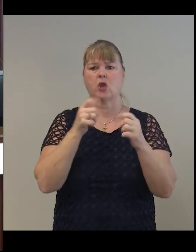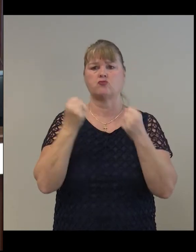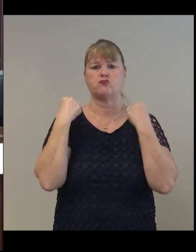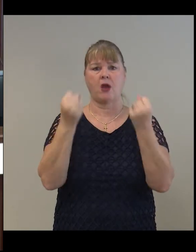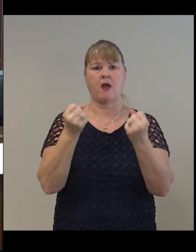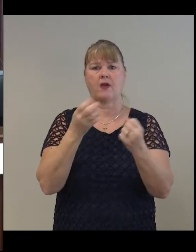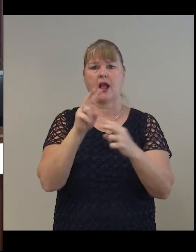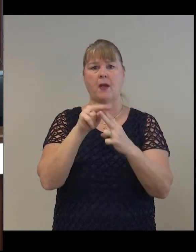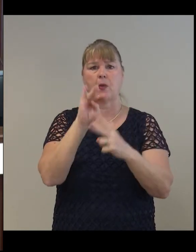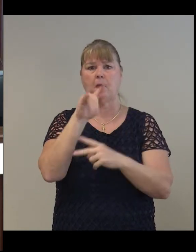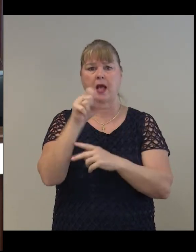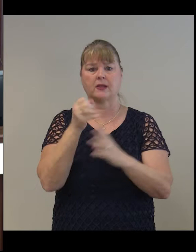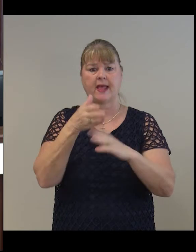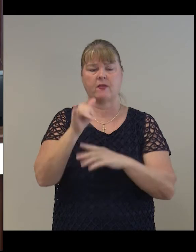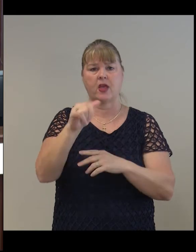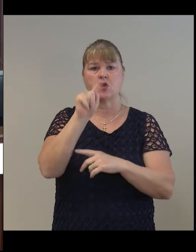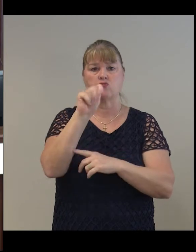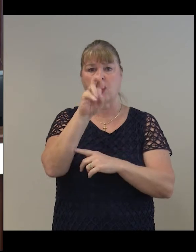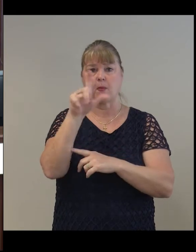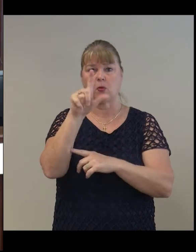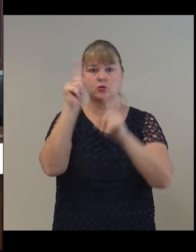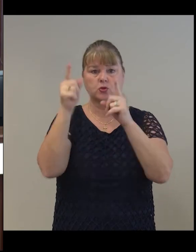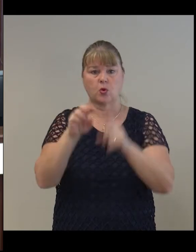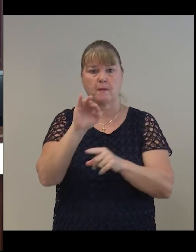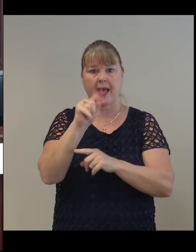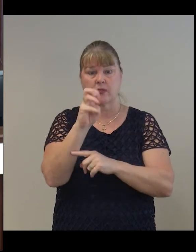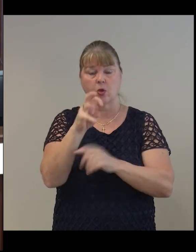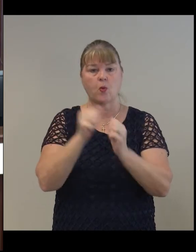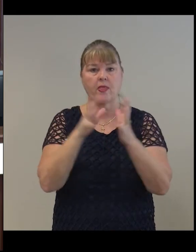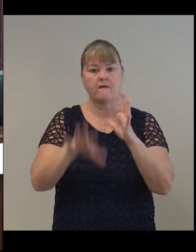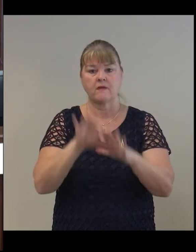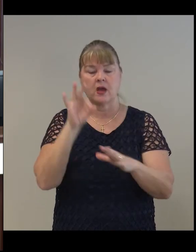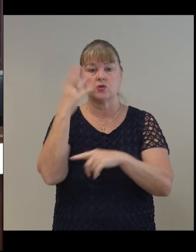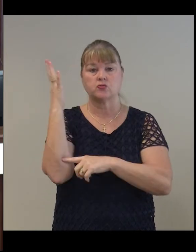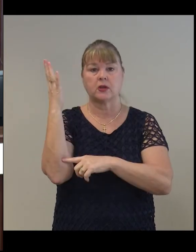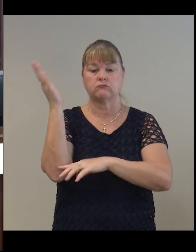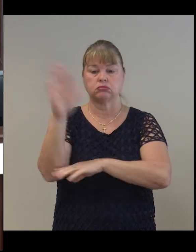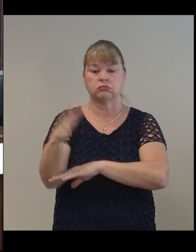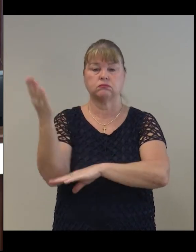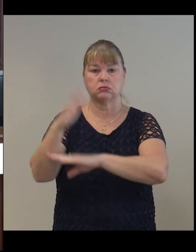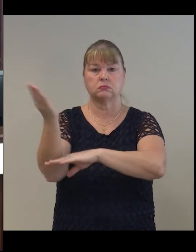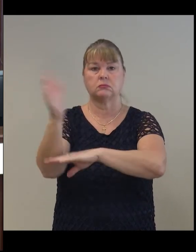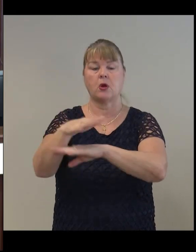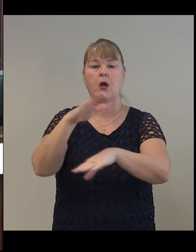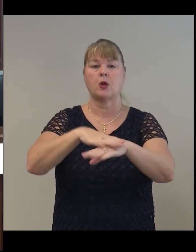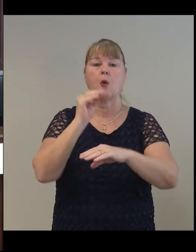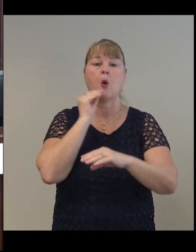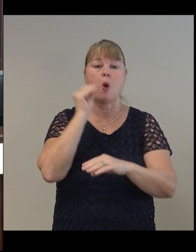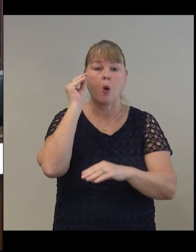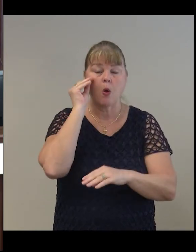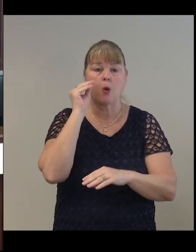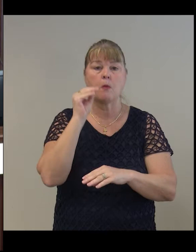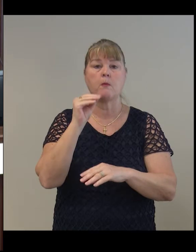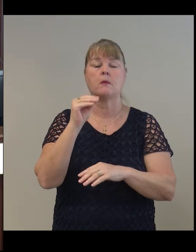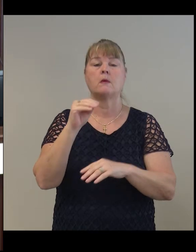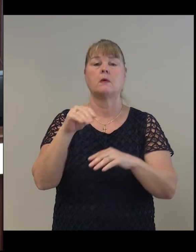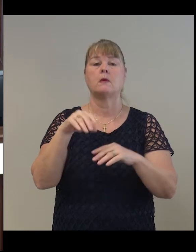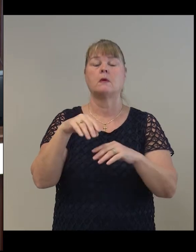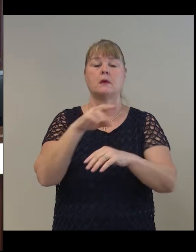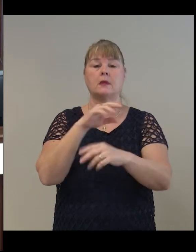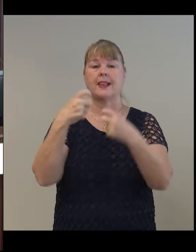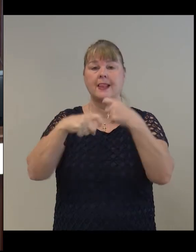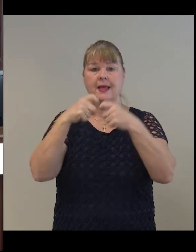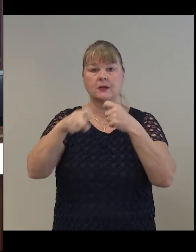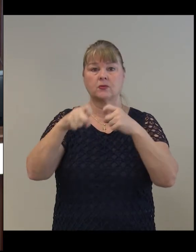of miles after Tropical Storm Matthew without finding trees that had fallen down on top of homes, without having power lines